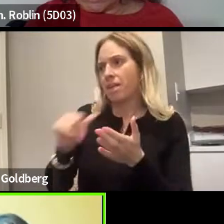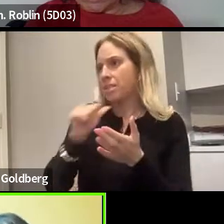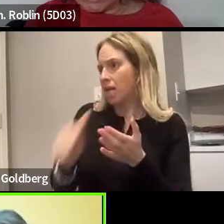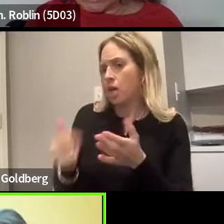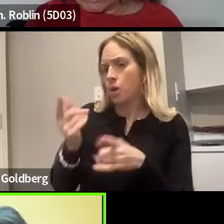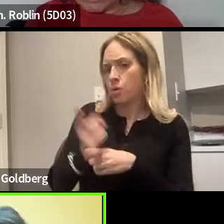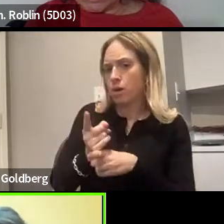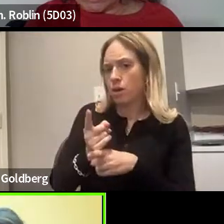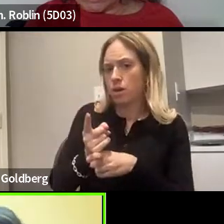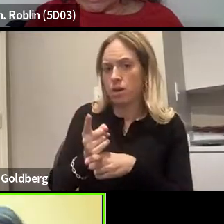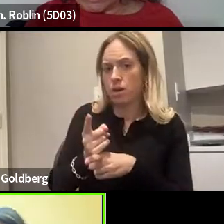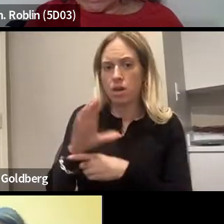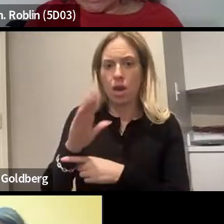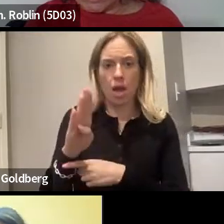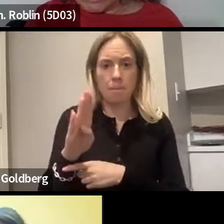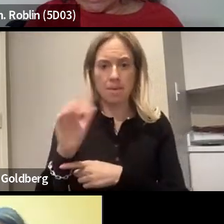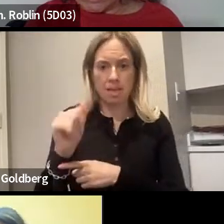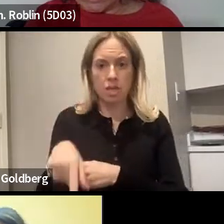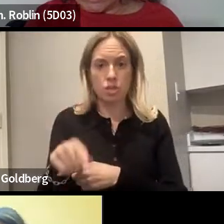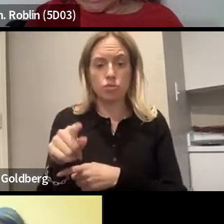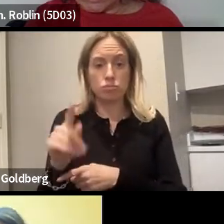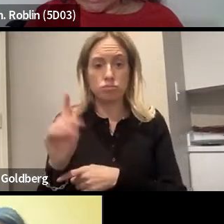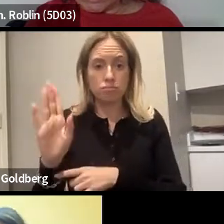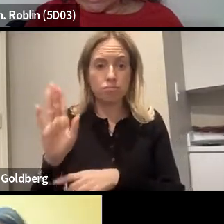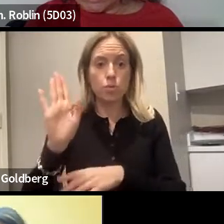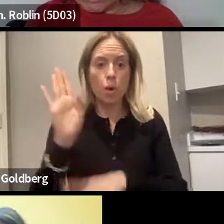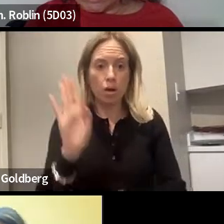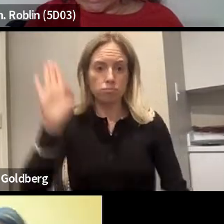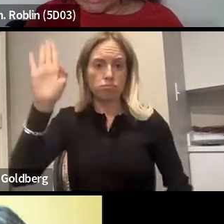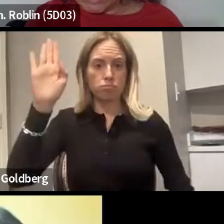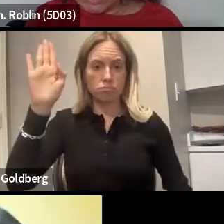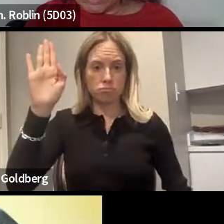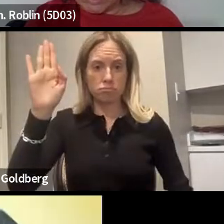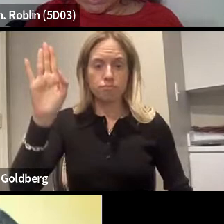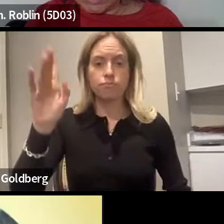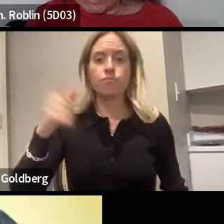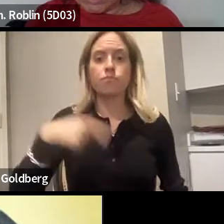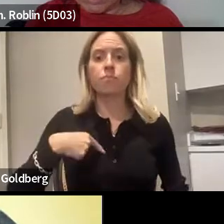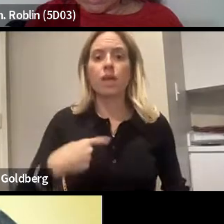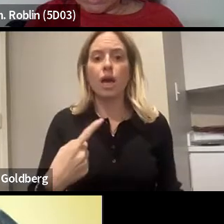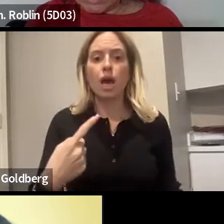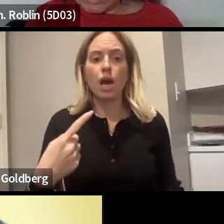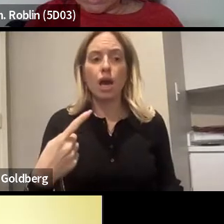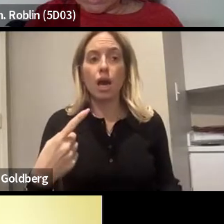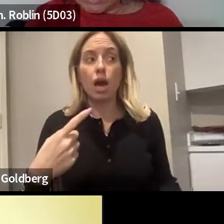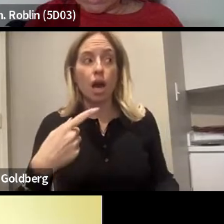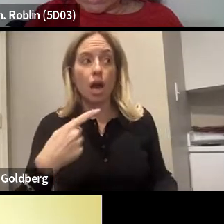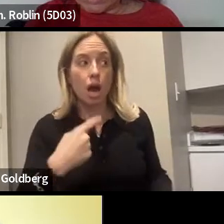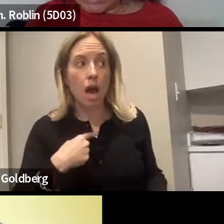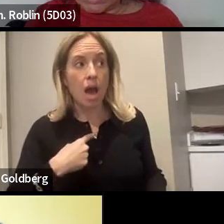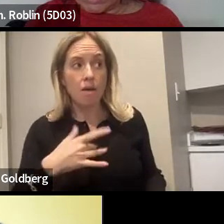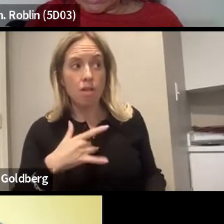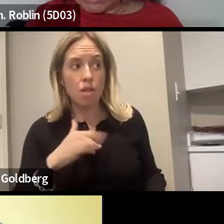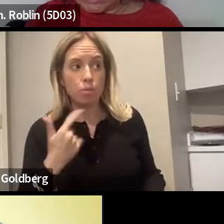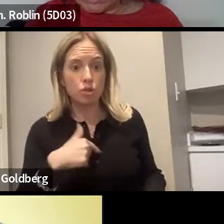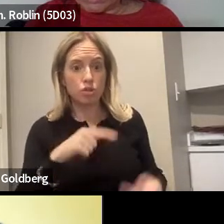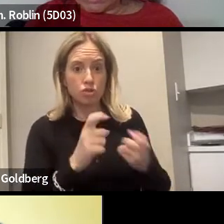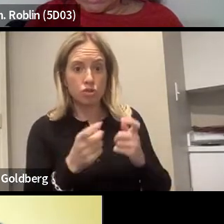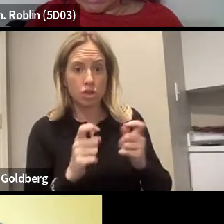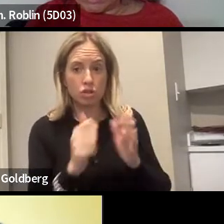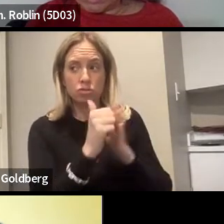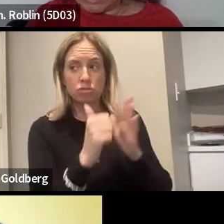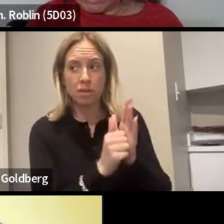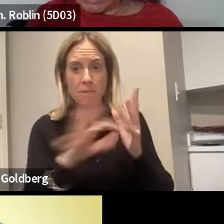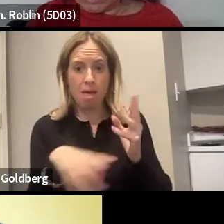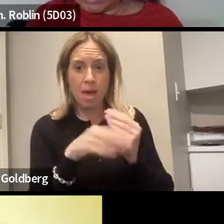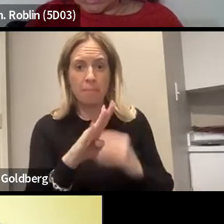Commissioner Cobb, can you proceed with making your motion? Yes, I move that we revise the agenda by adding